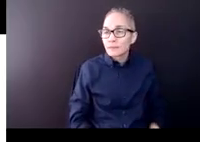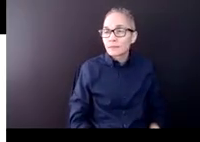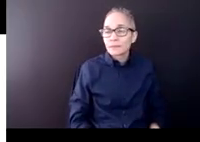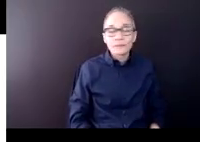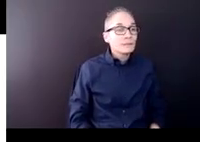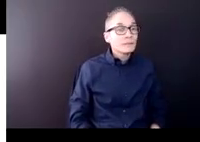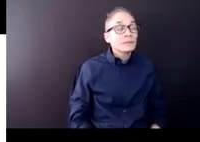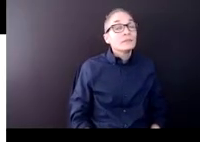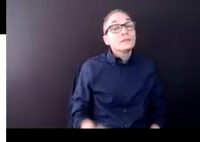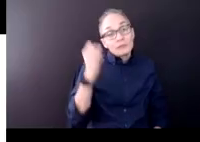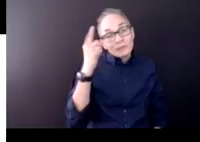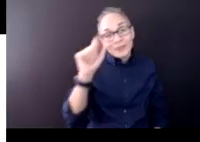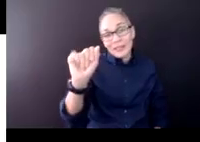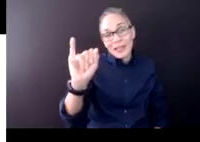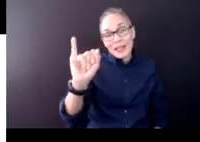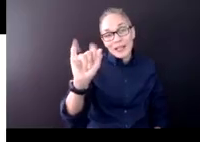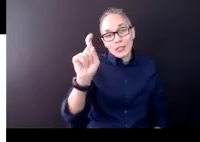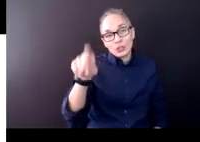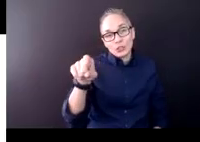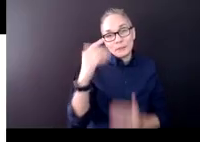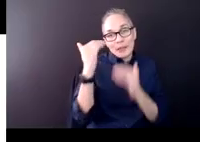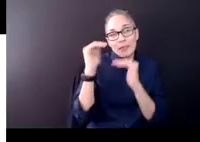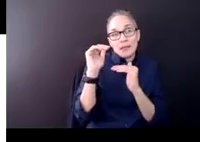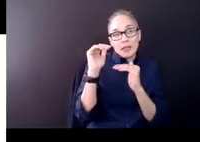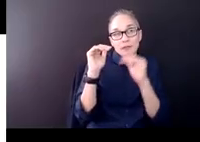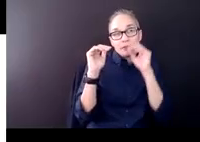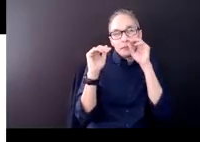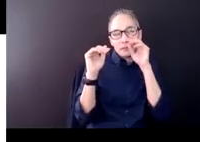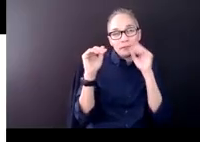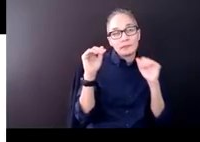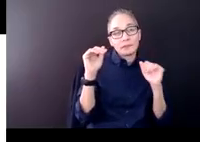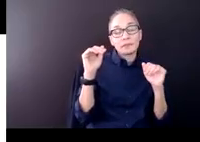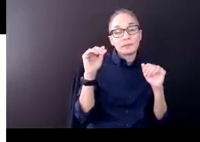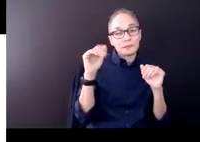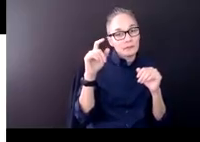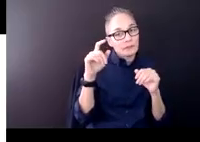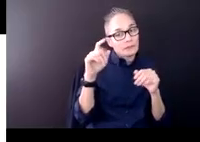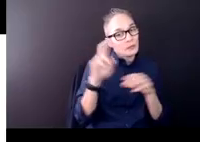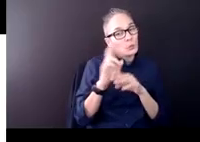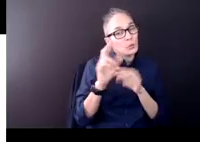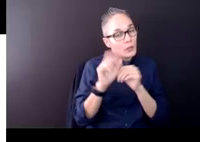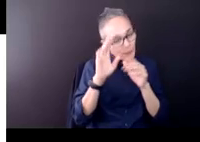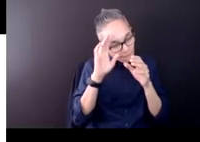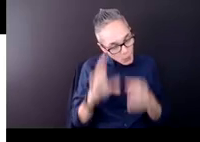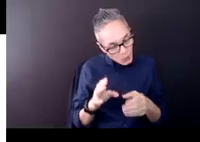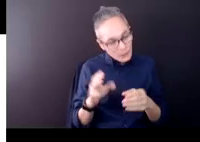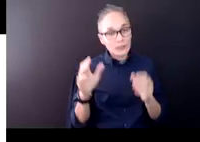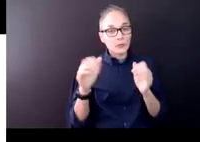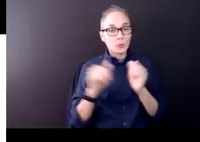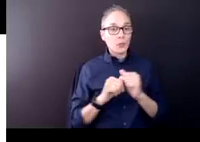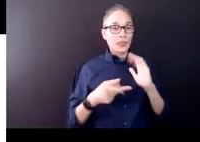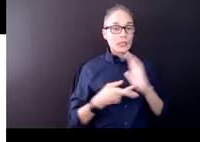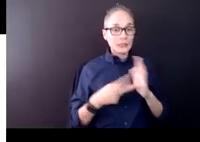but AI use should be limited and used in focused, intentional ways. I